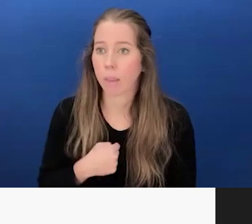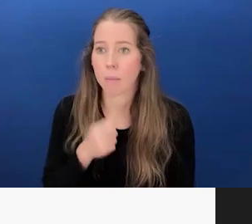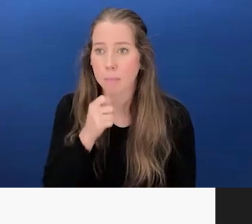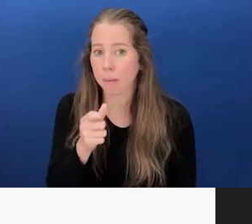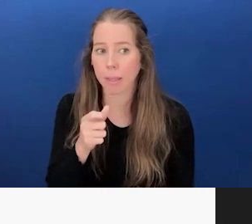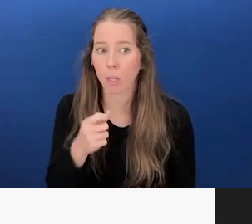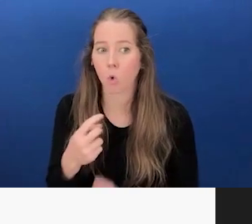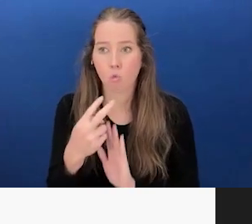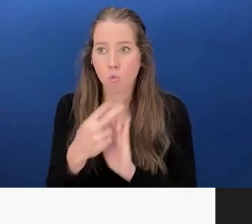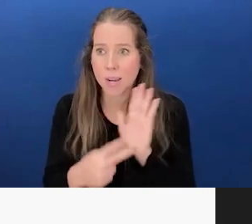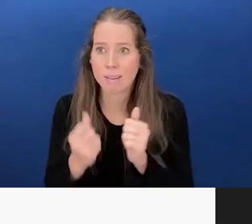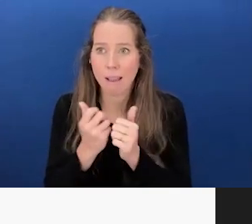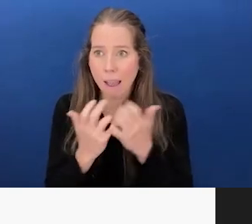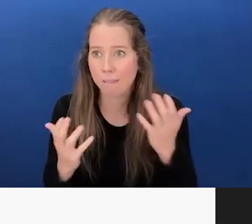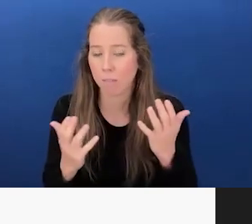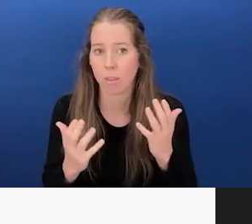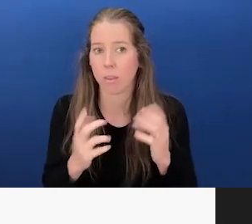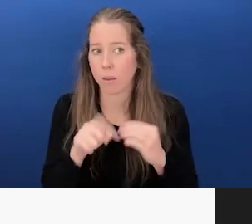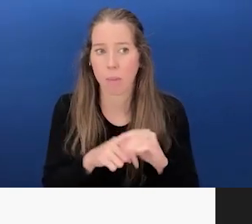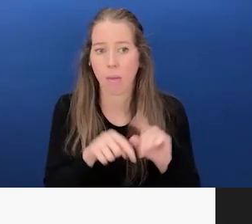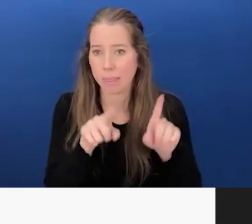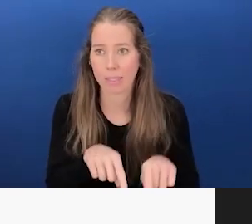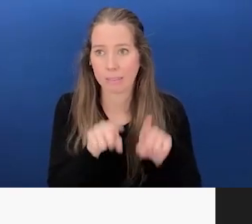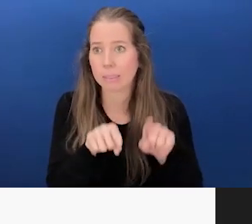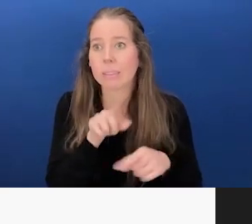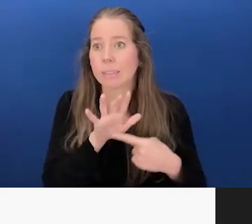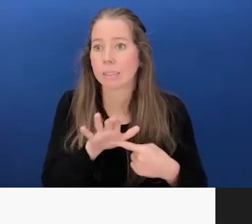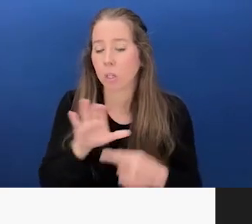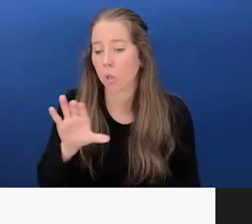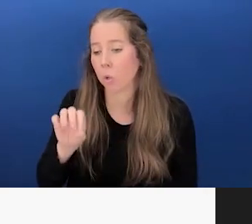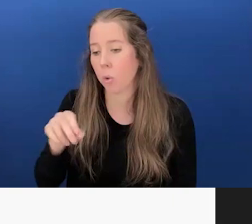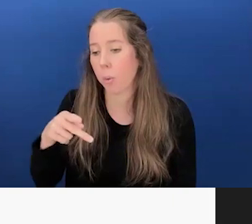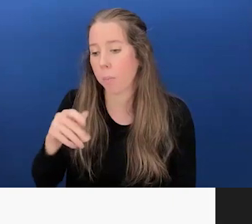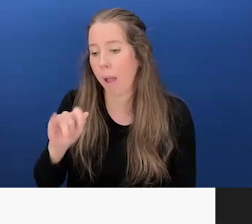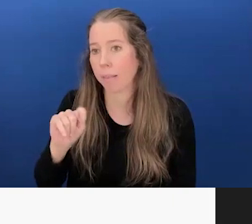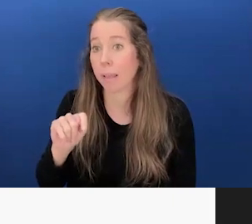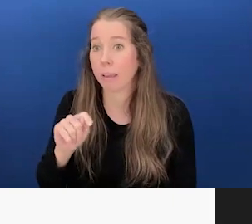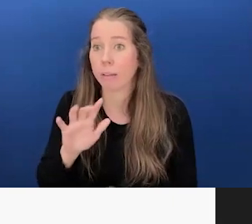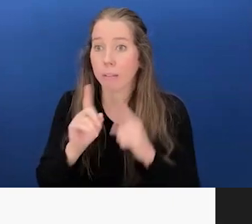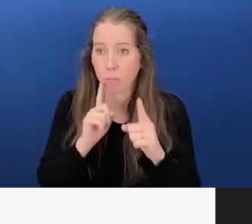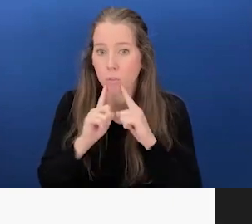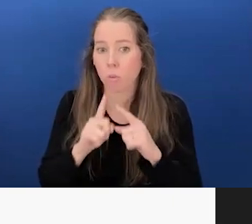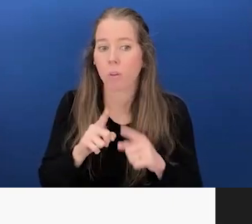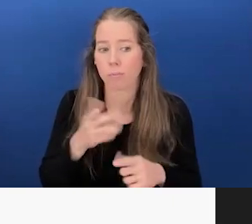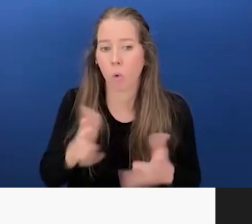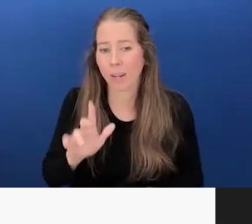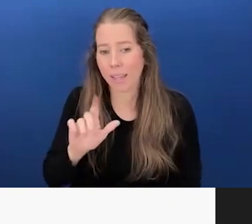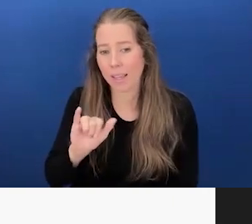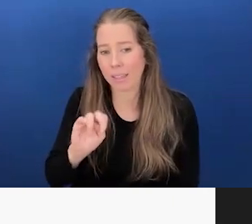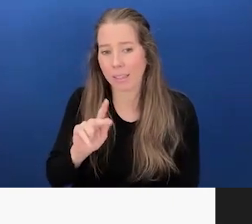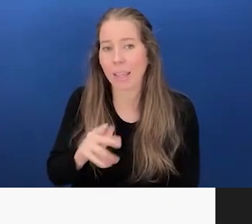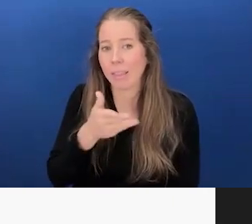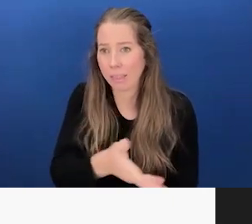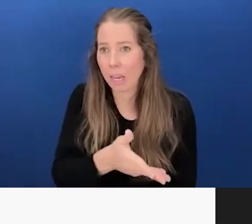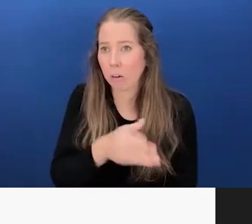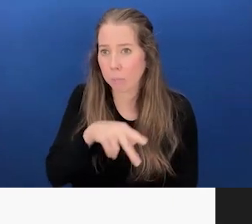read everything to you about this. These example Copilot conversations are linked in the PowerPoint. So if you like later on your